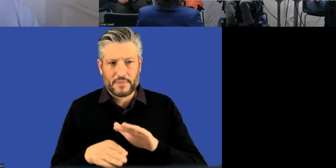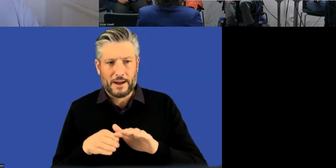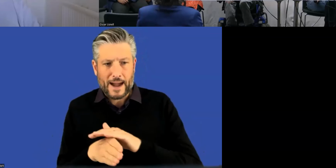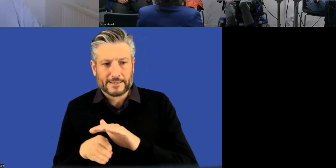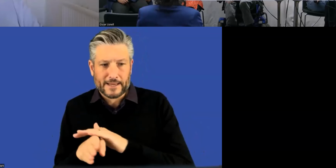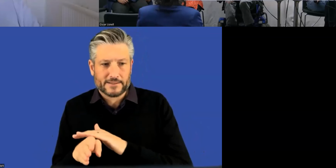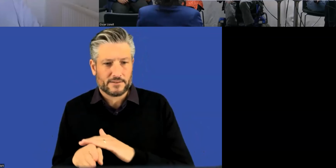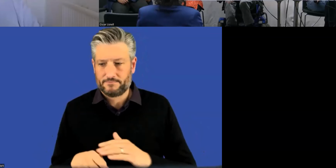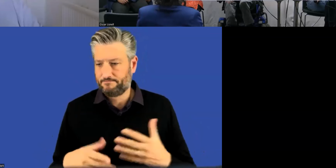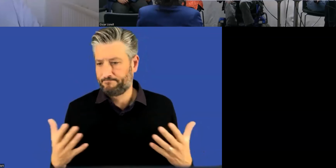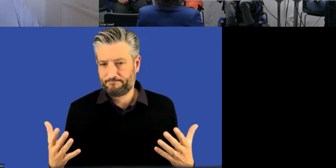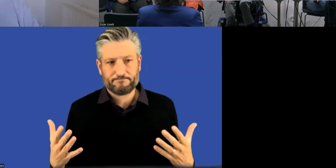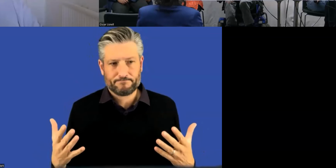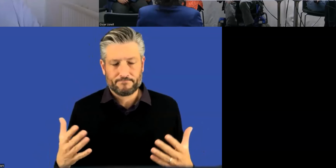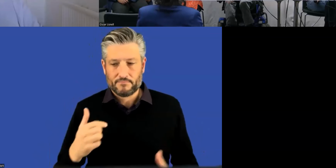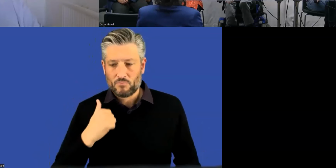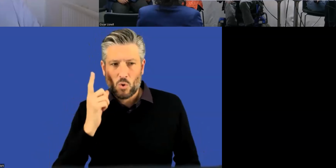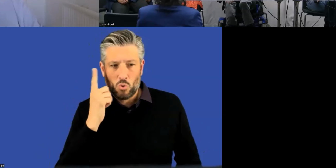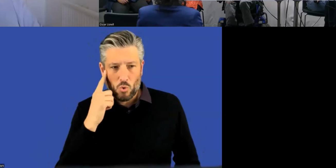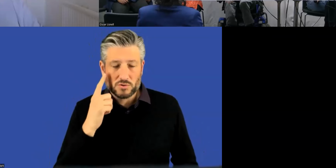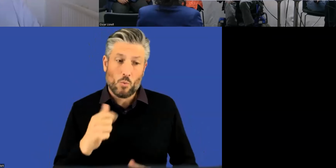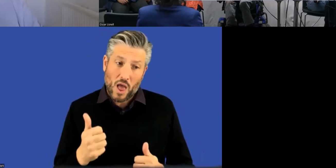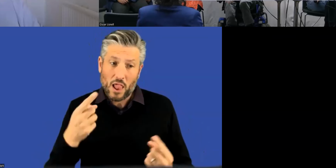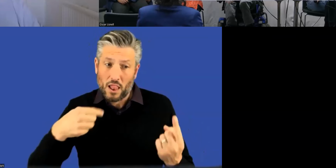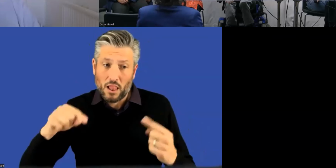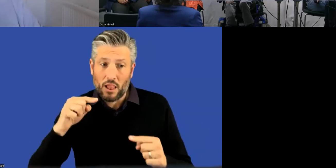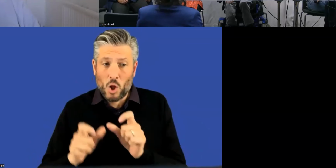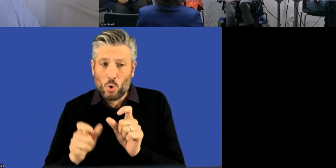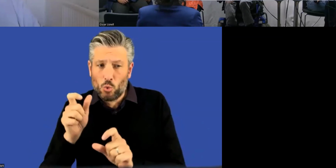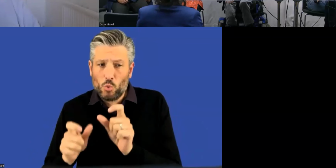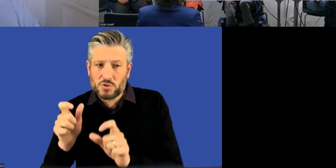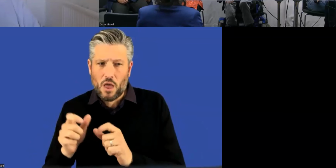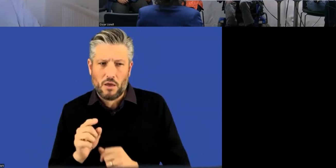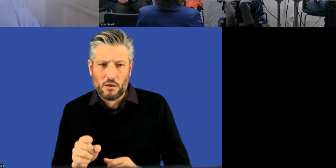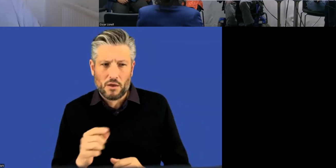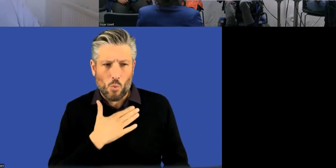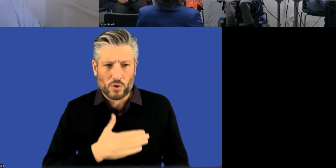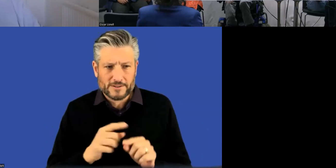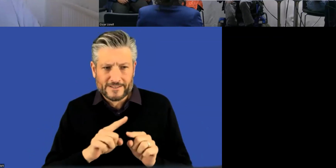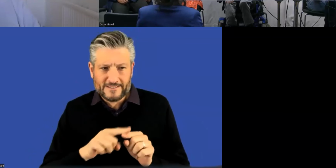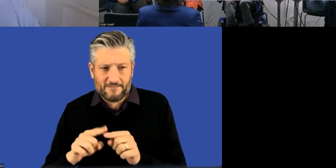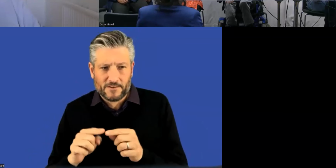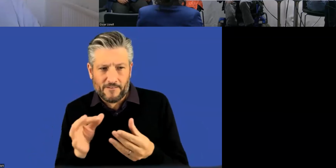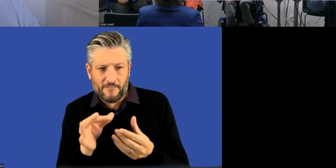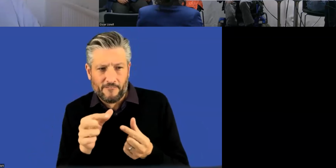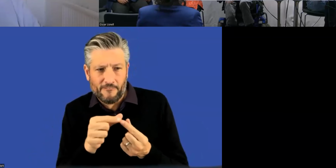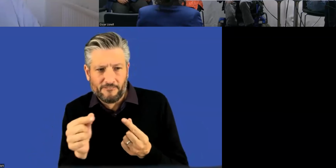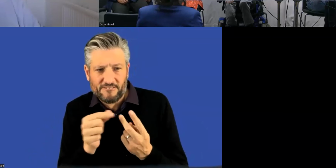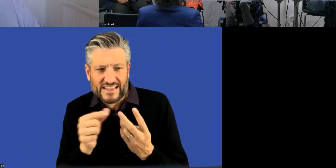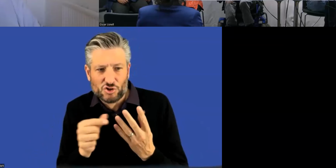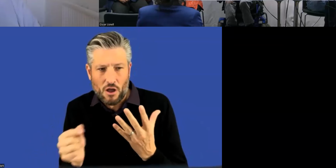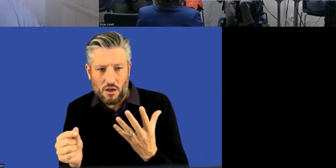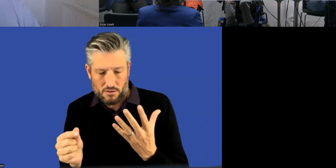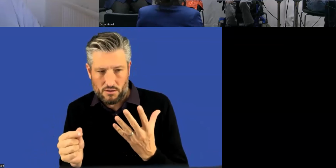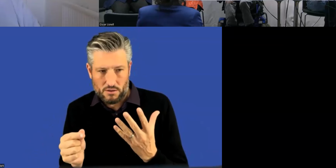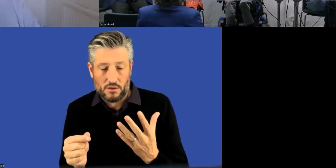was in user features. You know, just like Peter was talking about, user features are so important. So we had it on a phone app, and